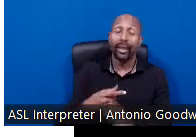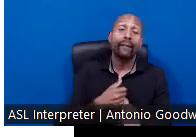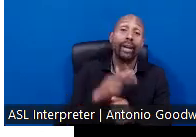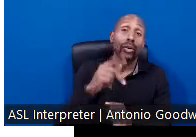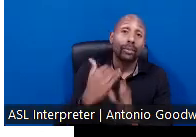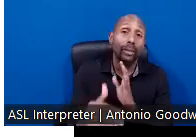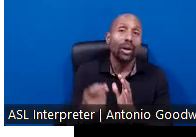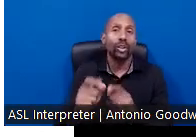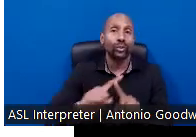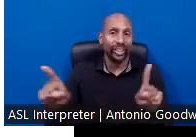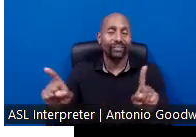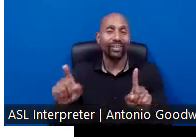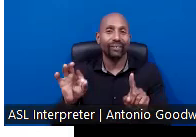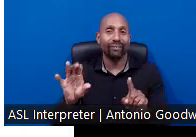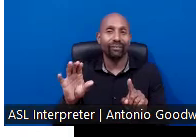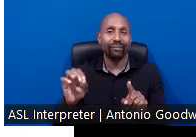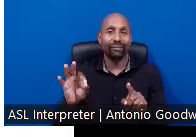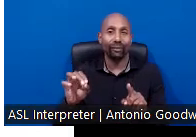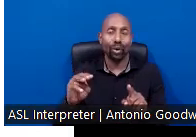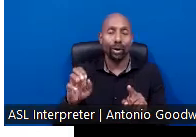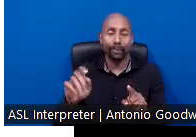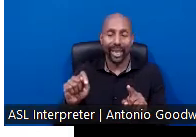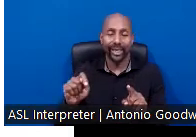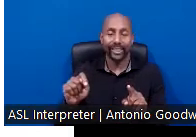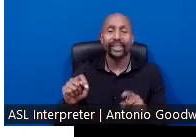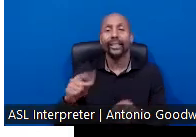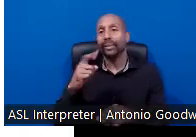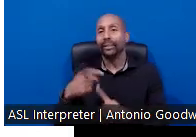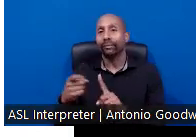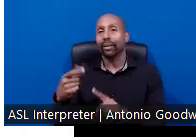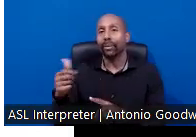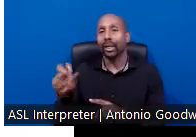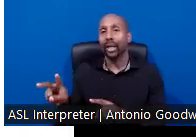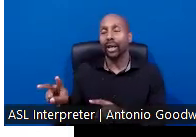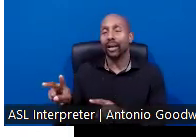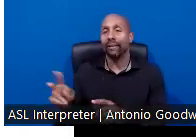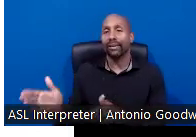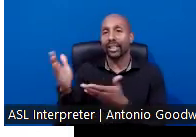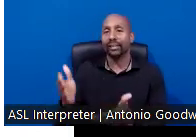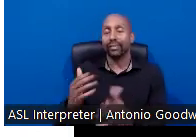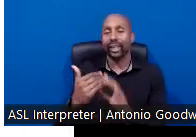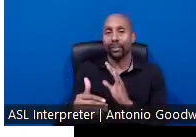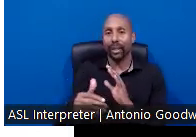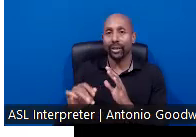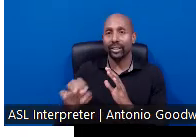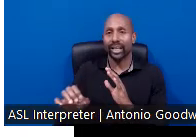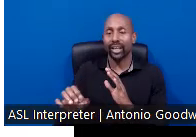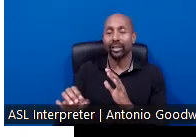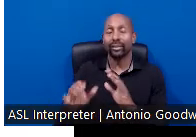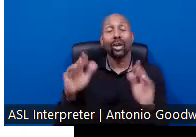They're coming from a GovDelivery email site, hopefully to be a little bit more structured, to offer a little bit